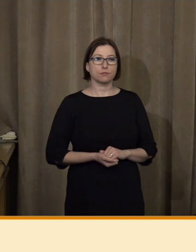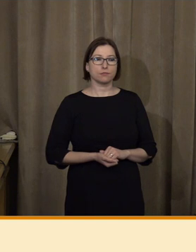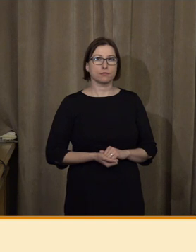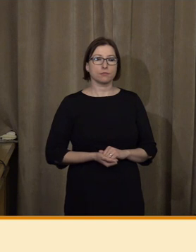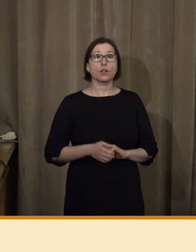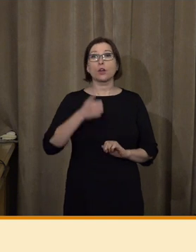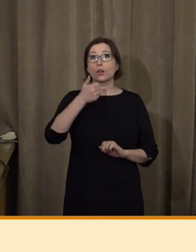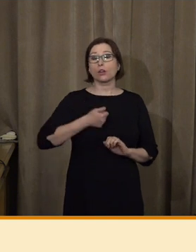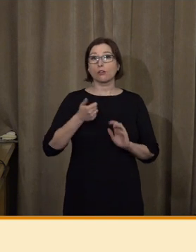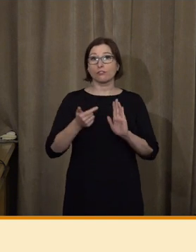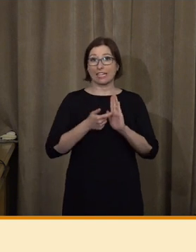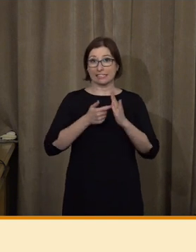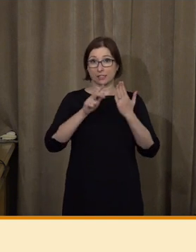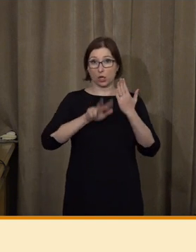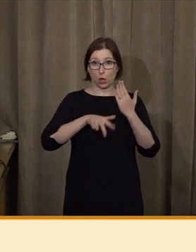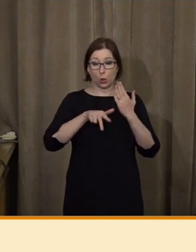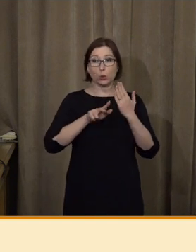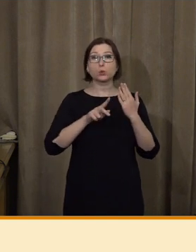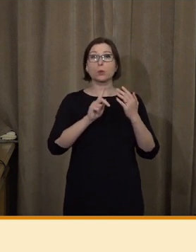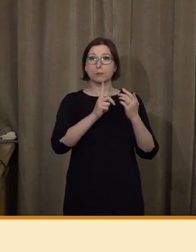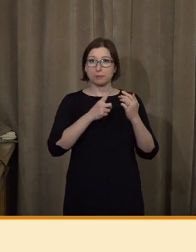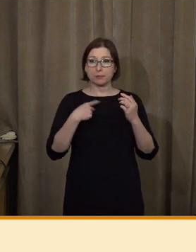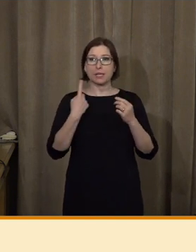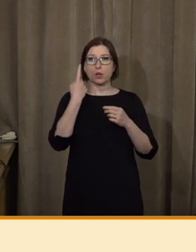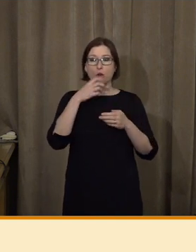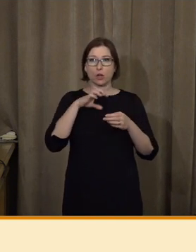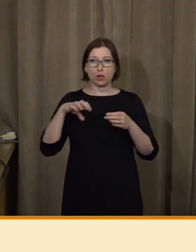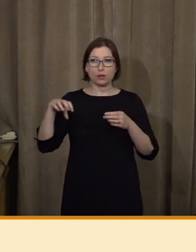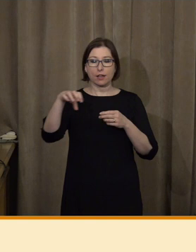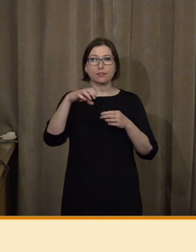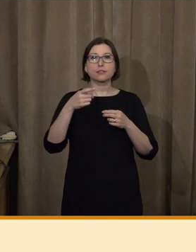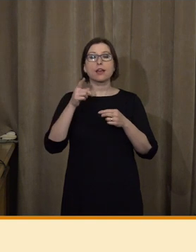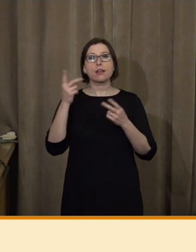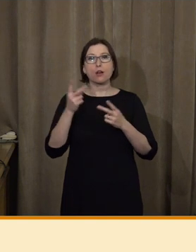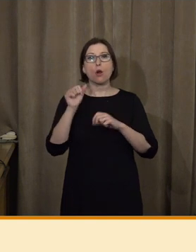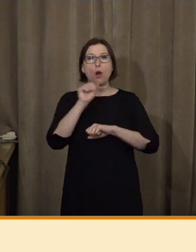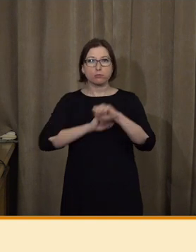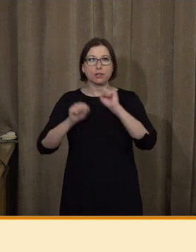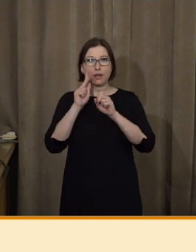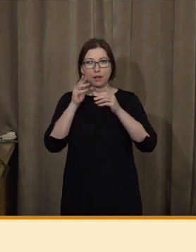The time you will